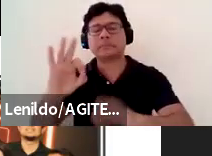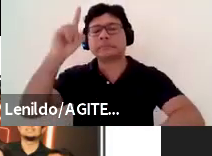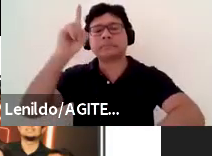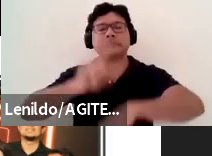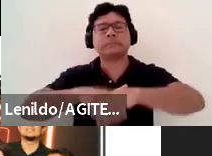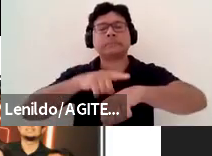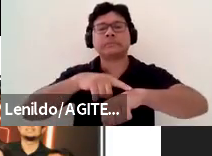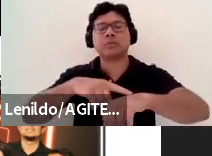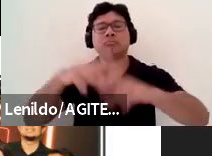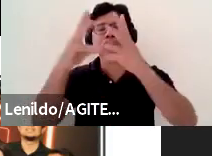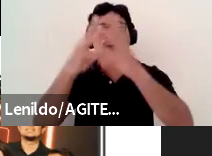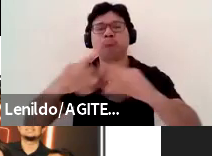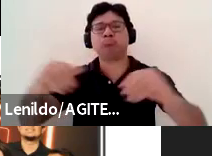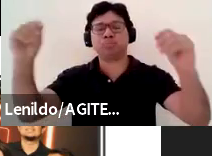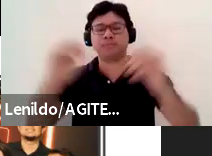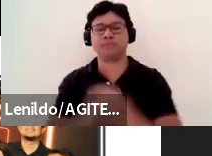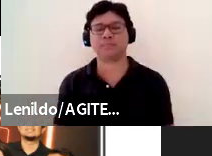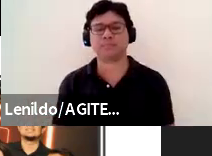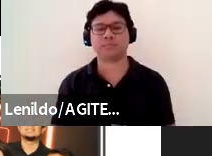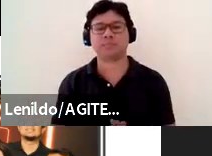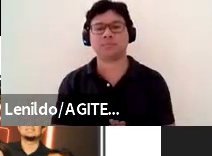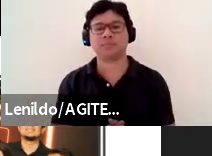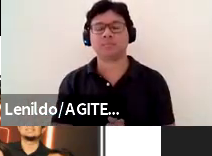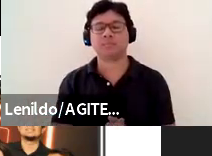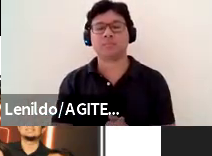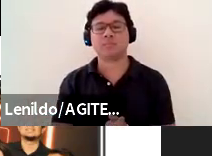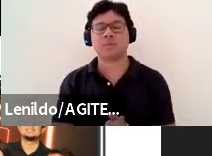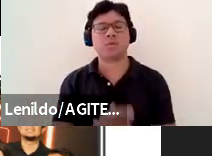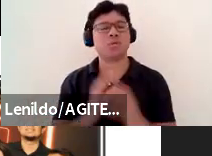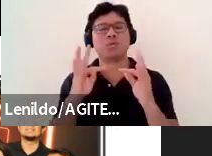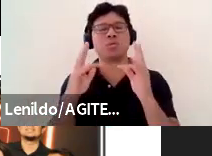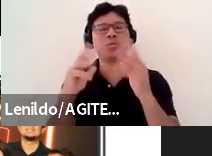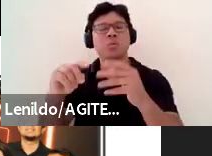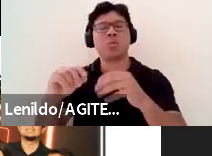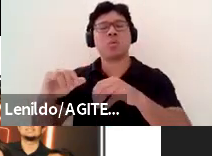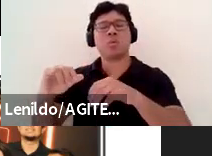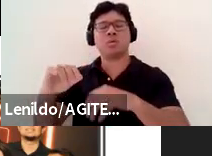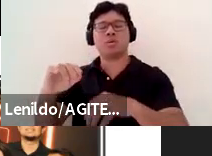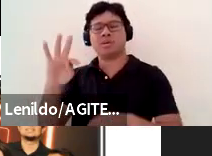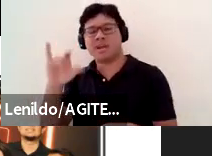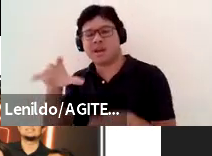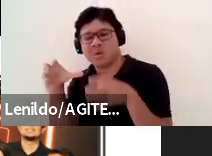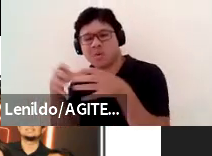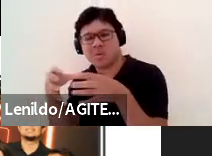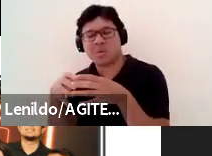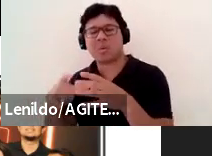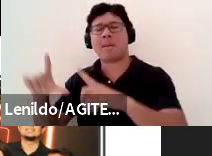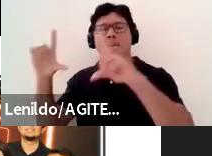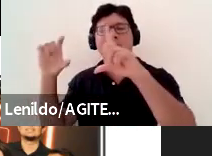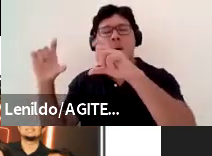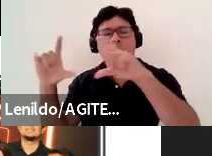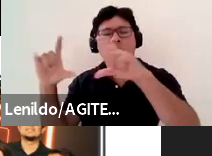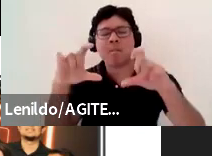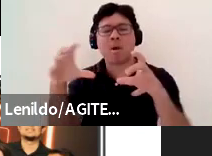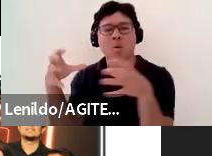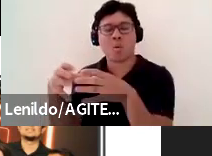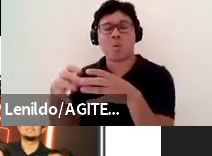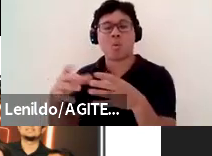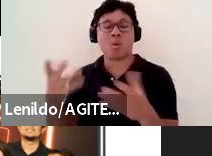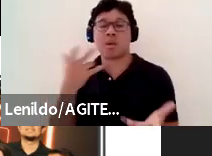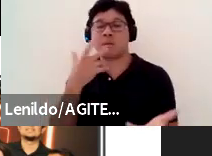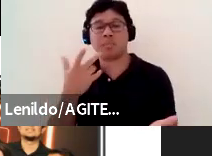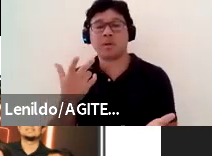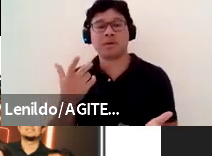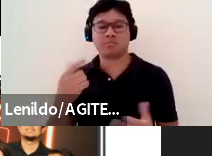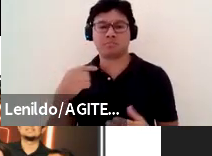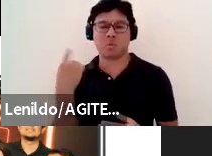whole staff, they all come running to the stage, of course, wanting to take pictures with us. Well, not actually us. They want to take pictures with Maria Beltrão,